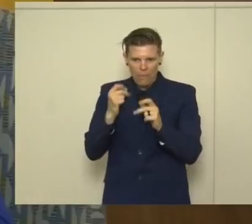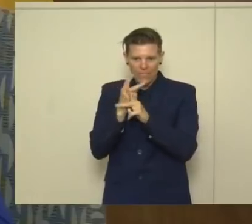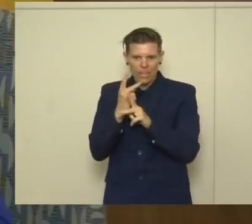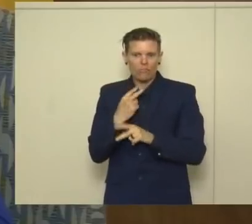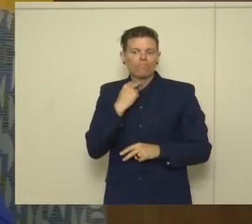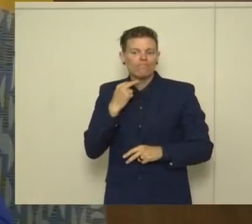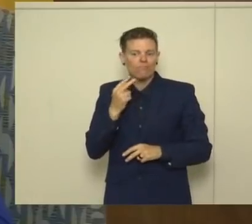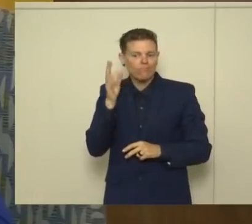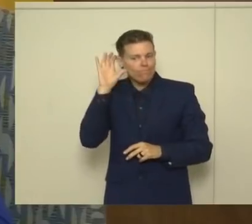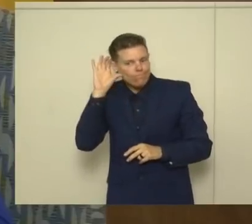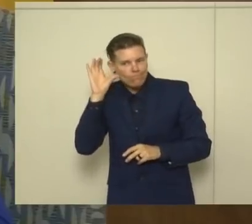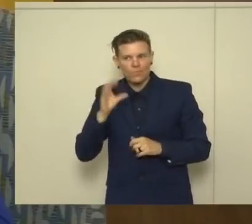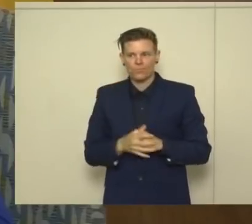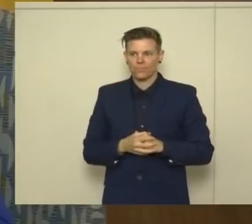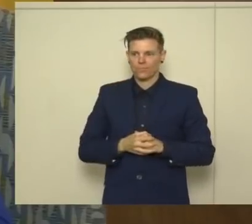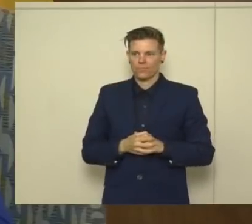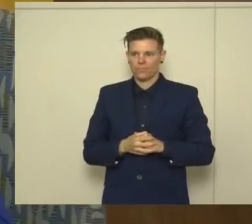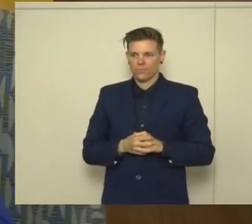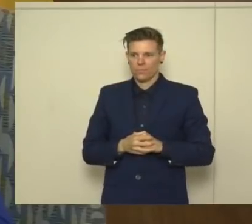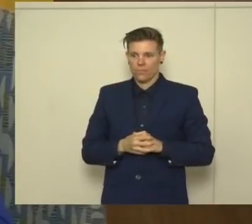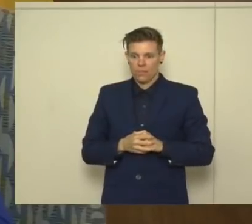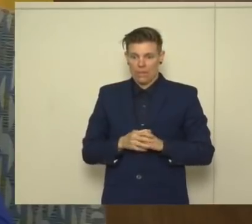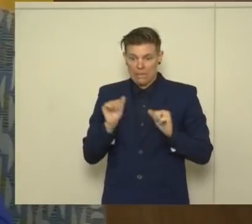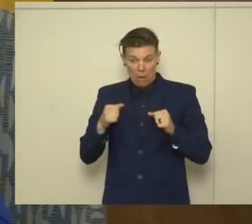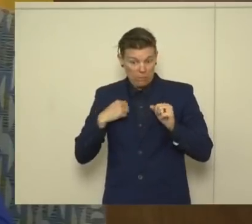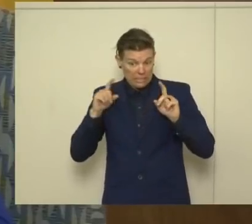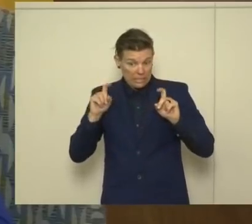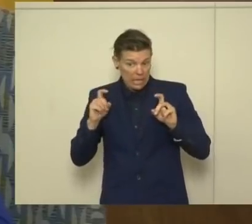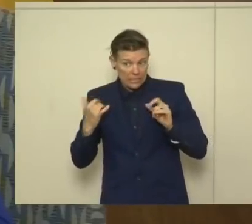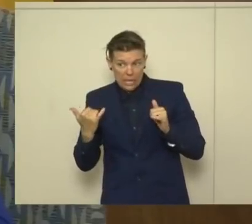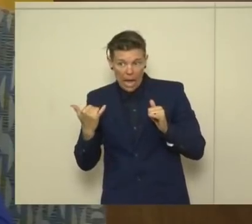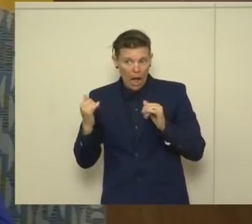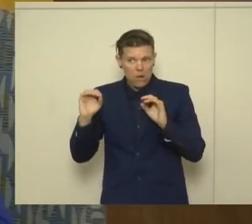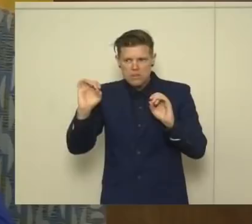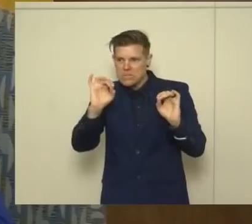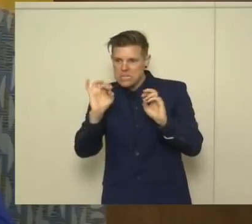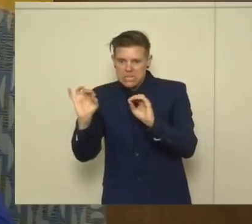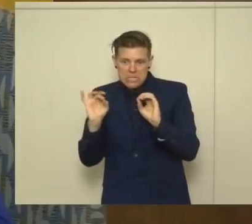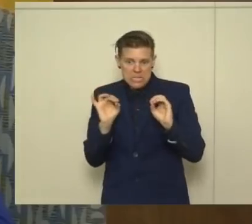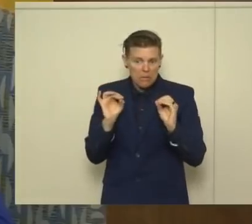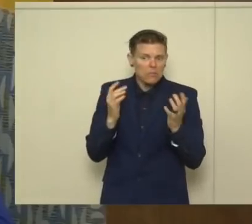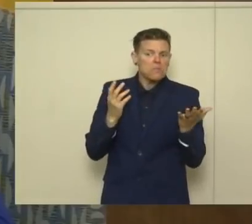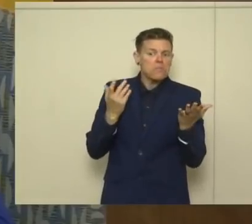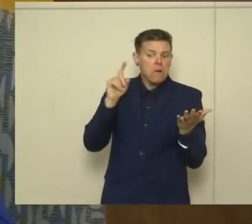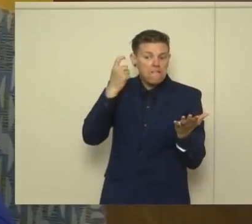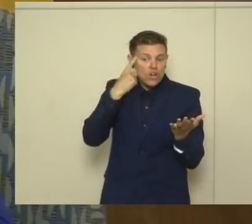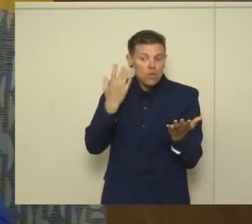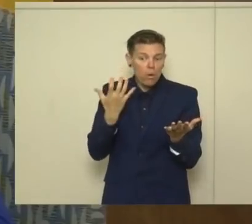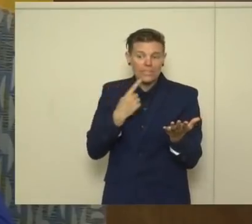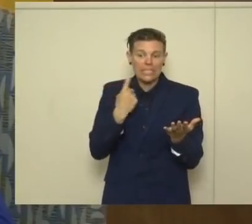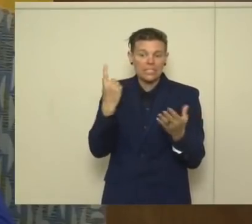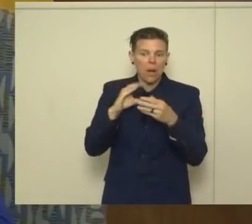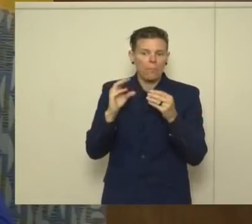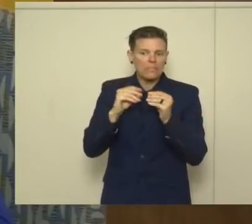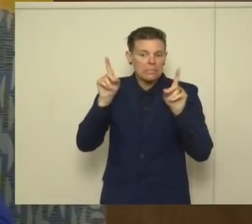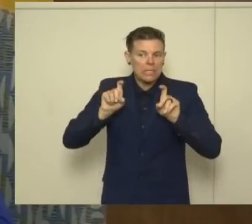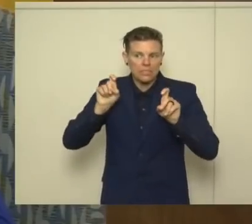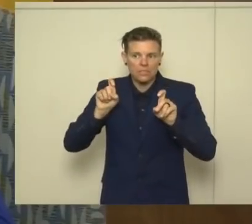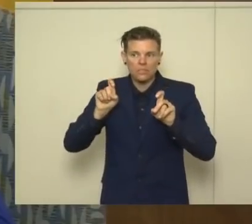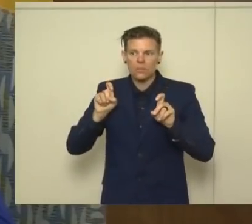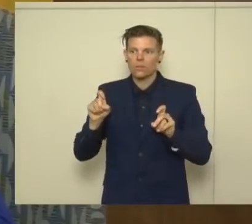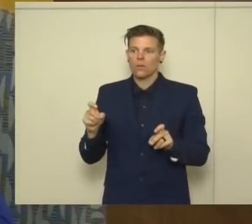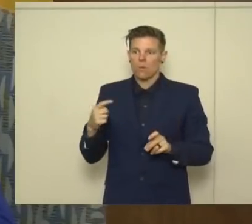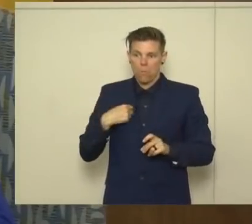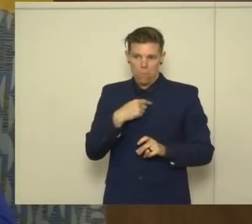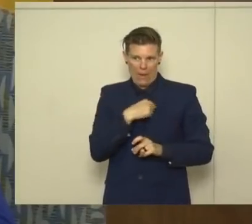good now. Can we do a test? Just Governor, will you say, can you hear me? We apparently